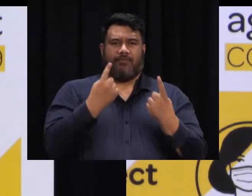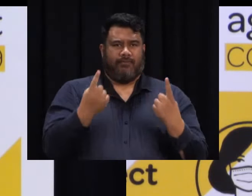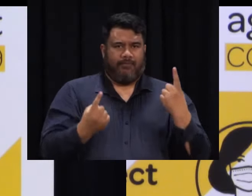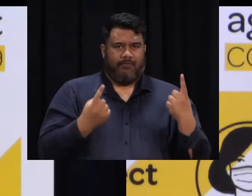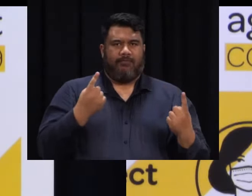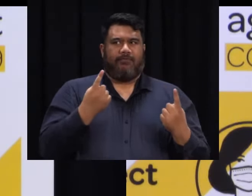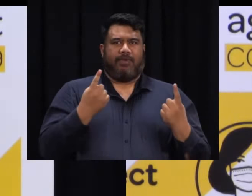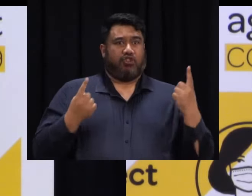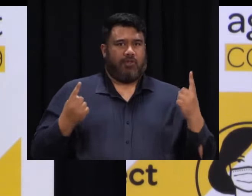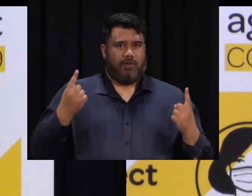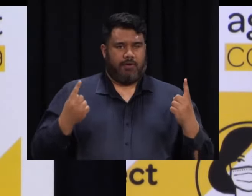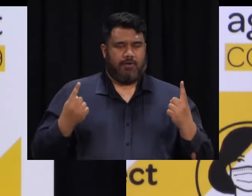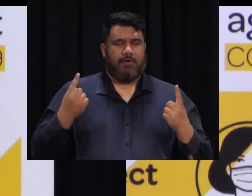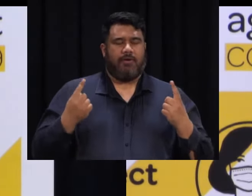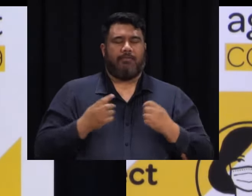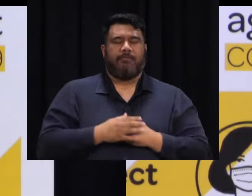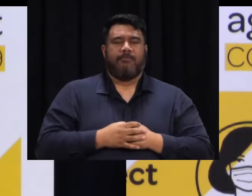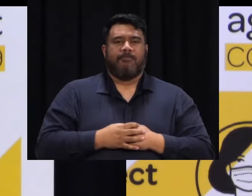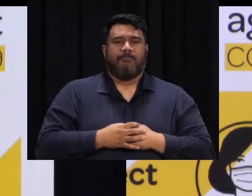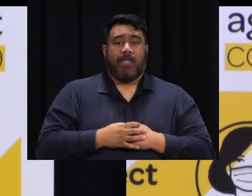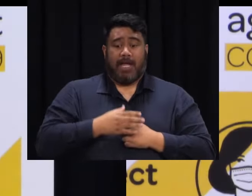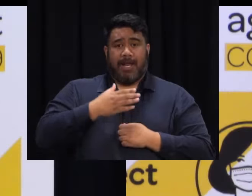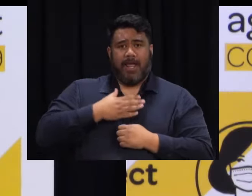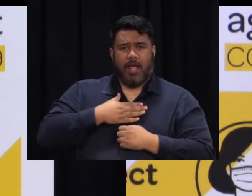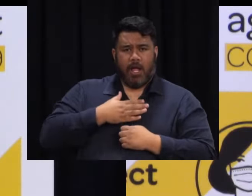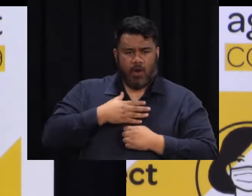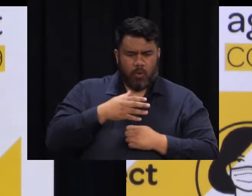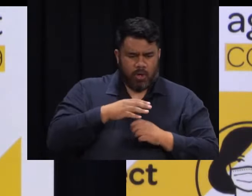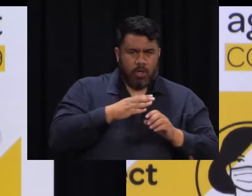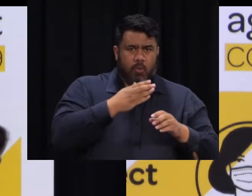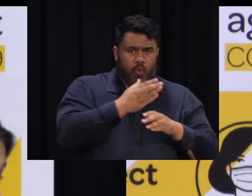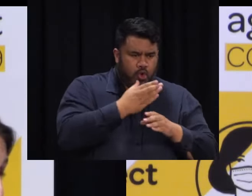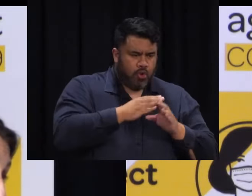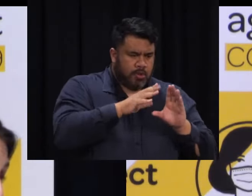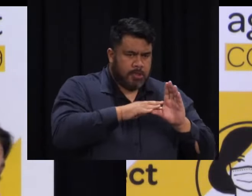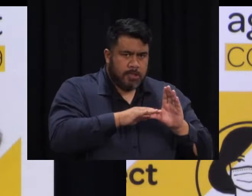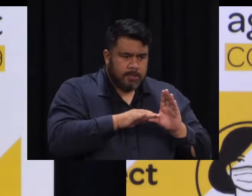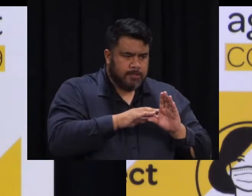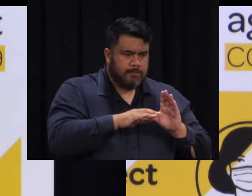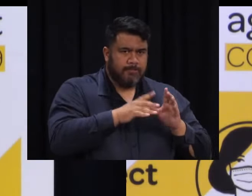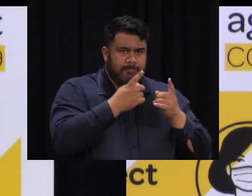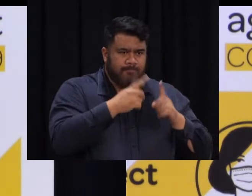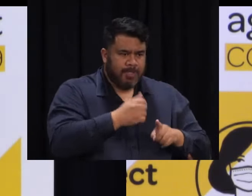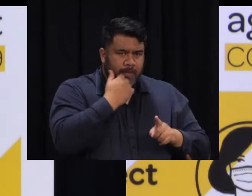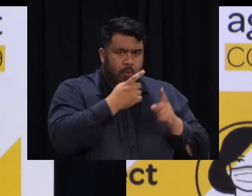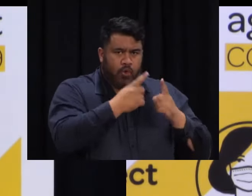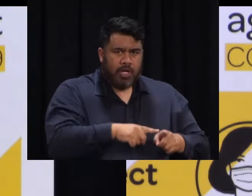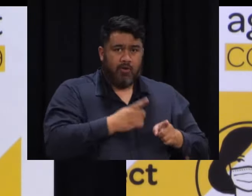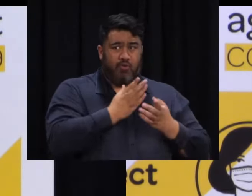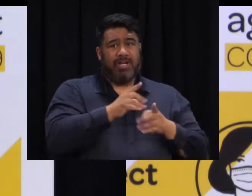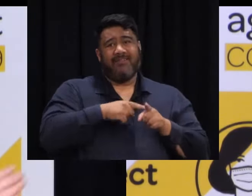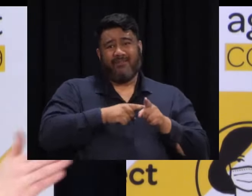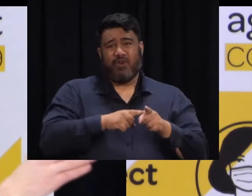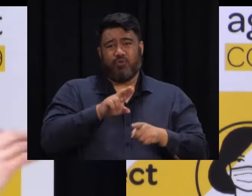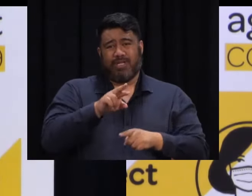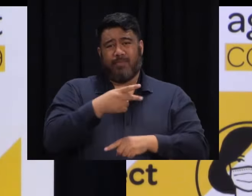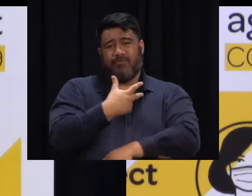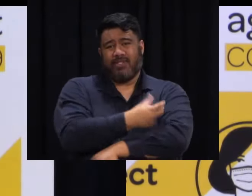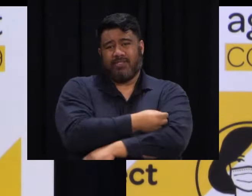encouragingly, we're modelling basically off full vaccination rates because for the most part people have been. It's a very small percentage who haven't. Do you then have